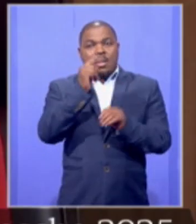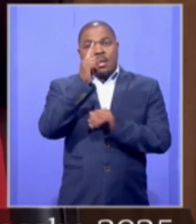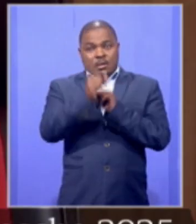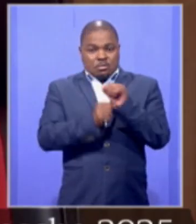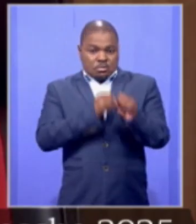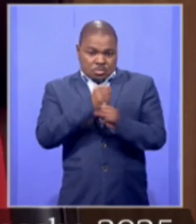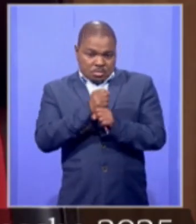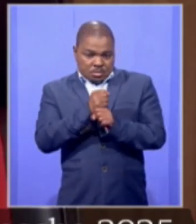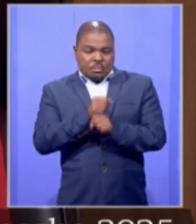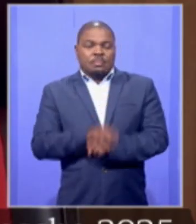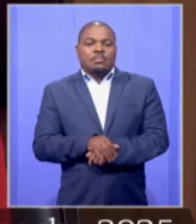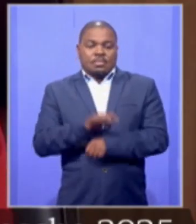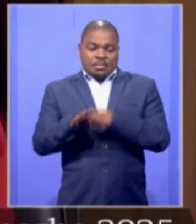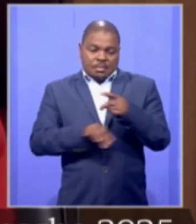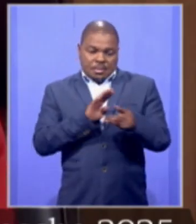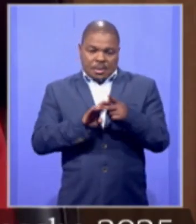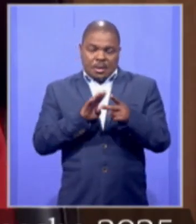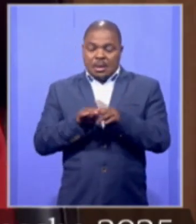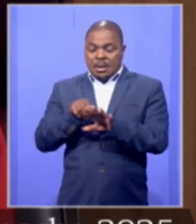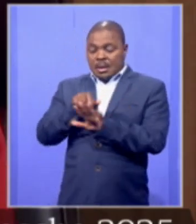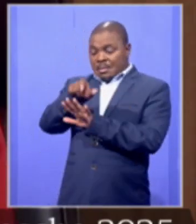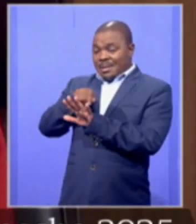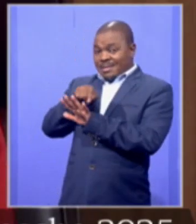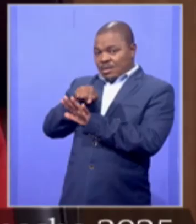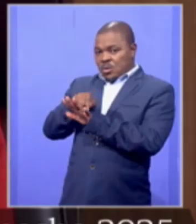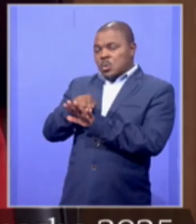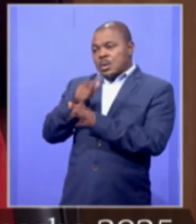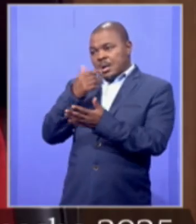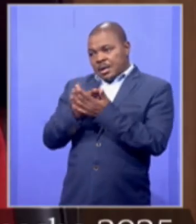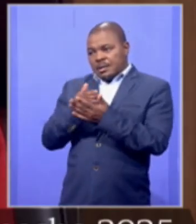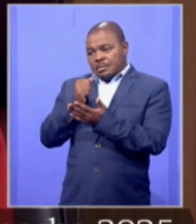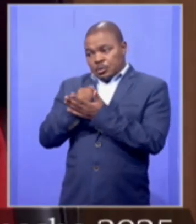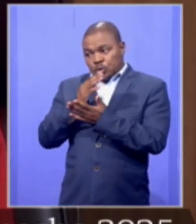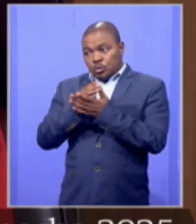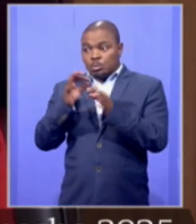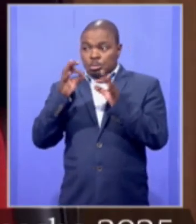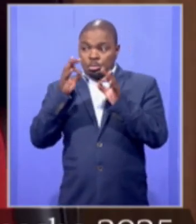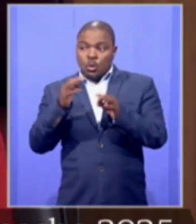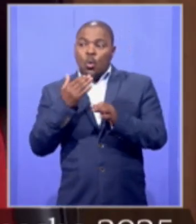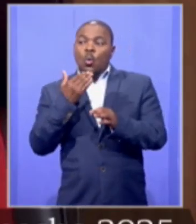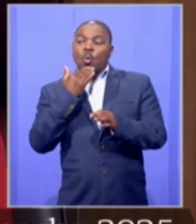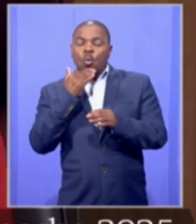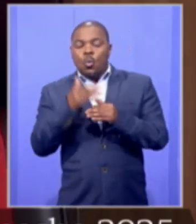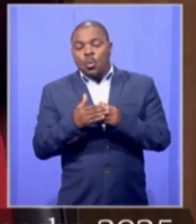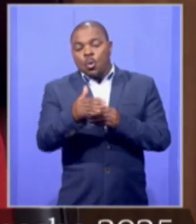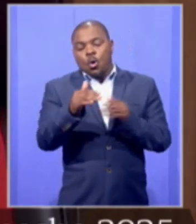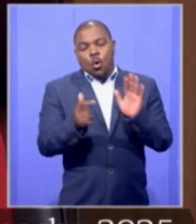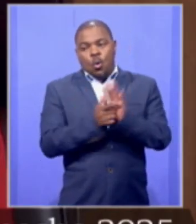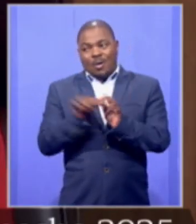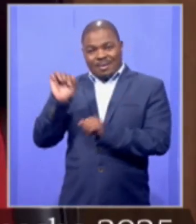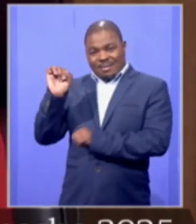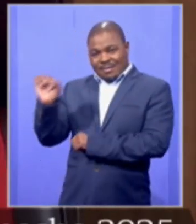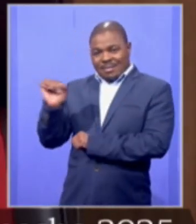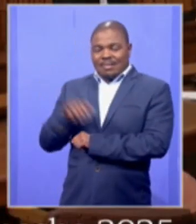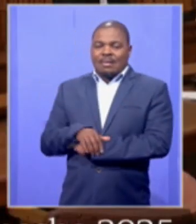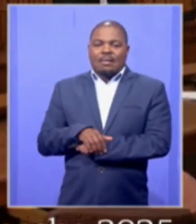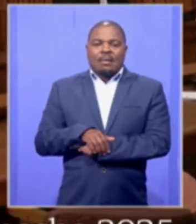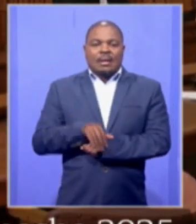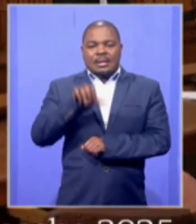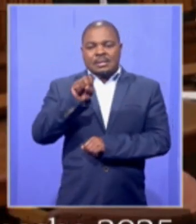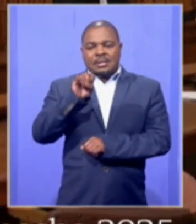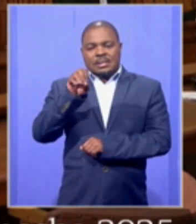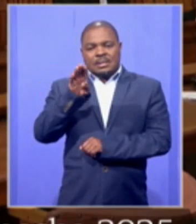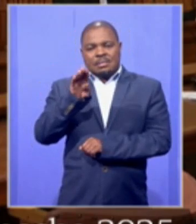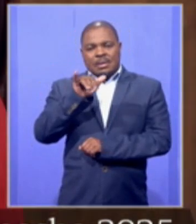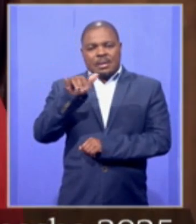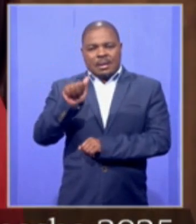tlang gore molatofatso wa ntlha a totobatse mmueledi wa gagwe yo montšhwa le gale gatwe Sibiya a